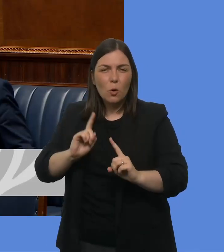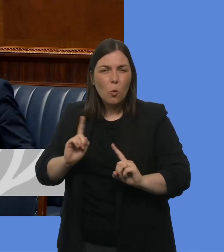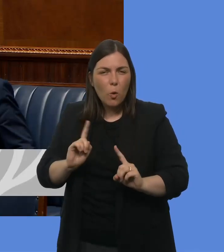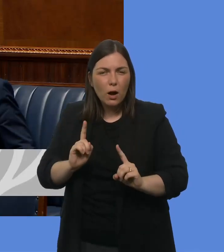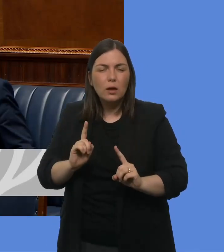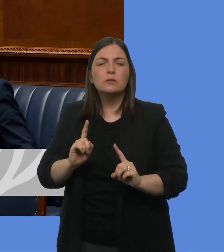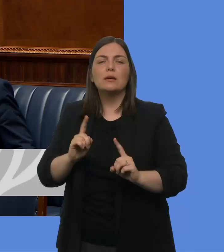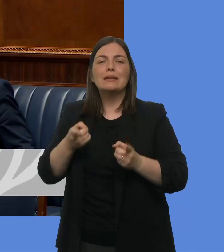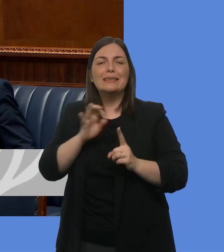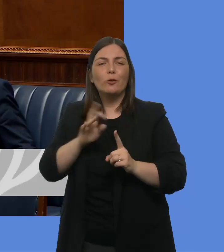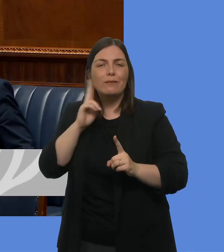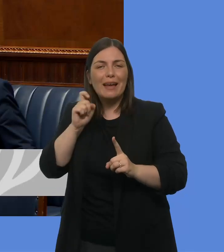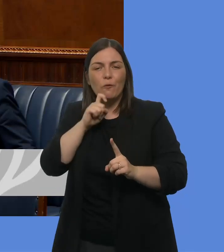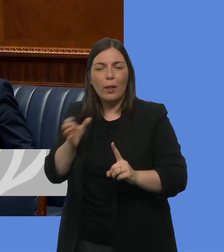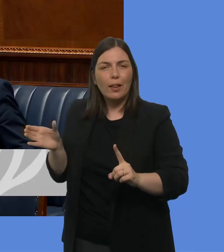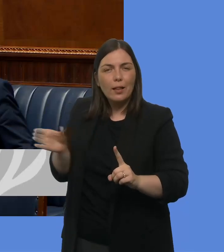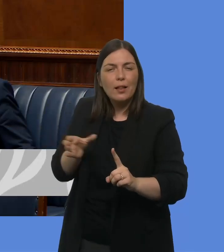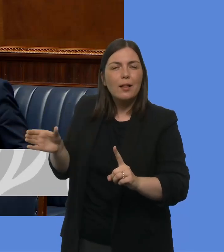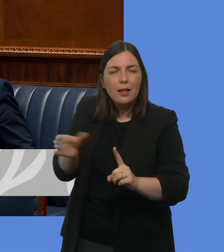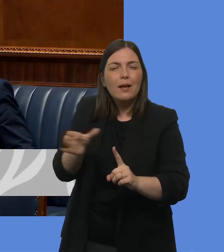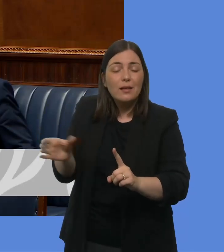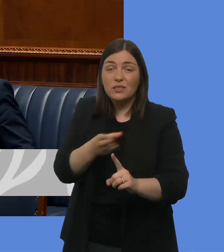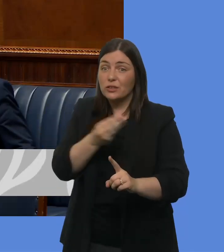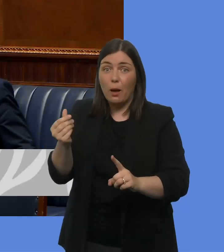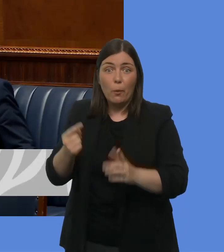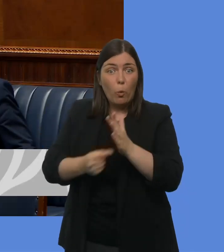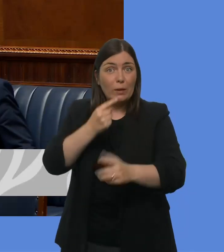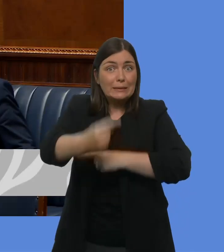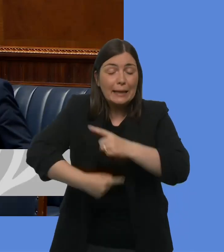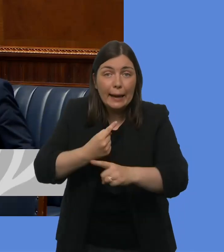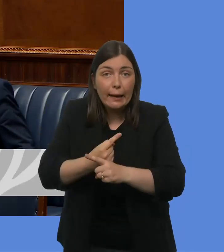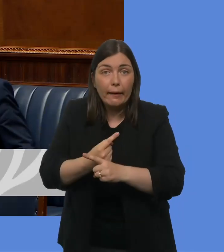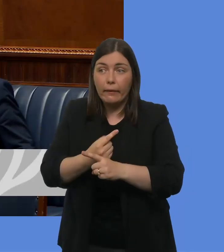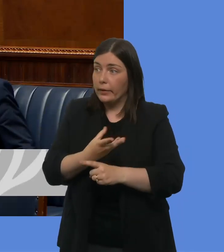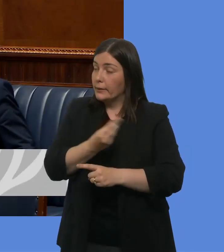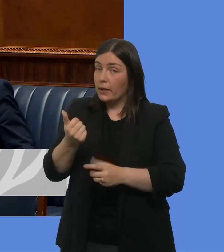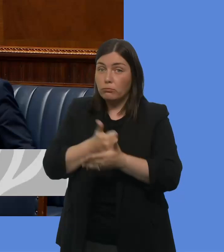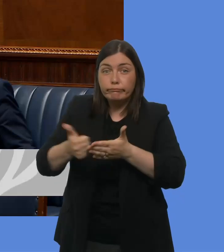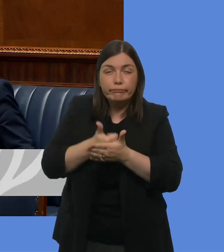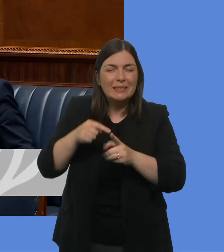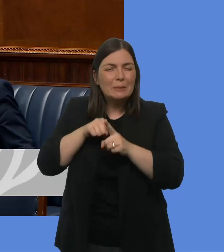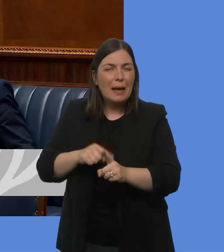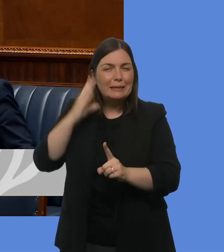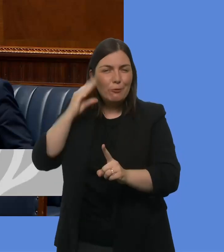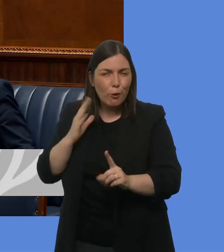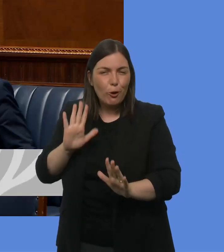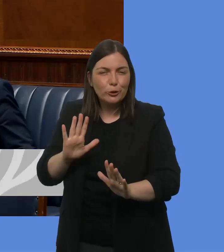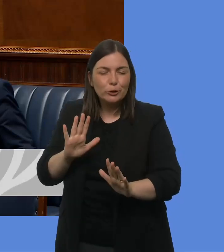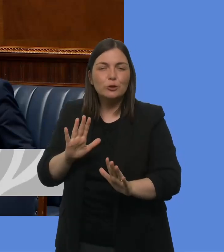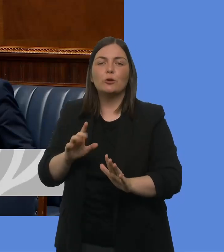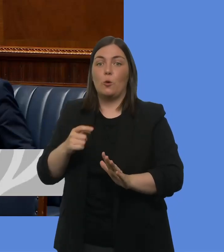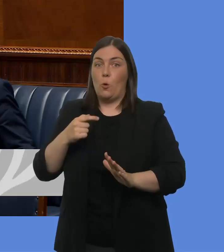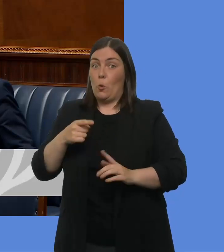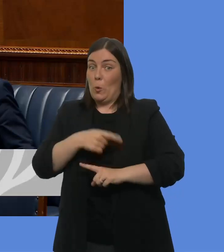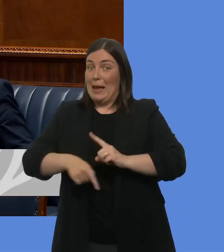and I think that the need for well-trained teachers and classroom assistants who can utilise technology effectively and who can